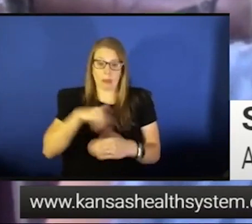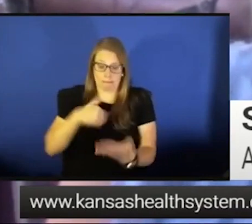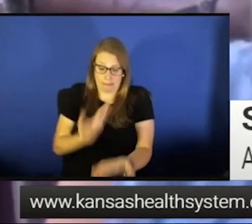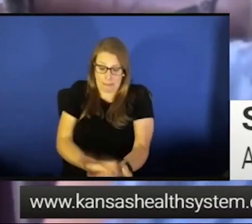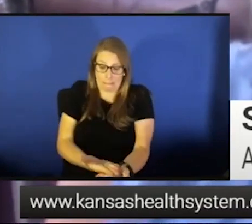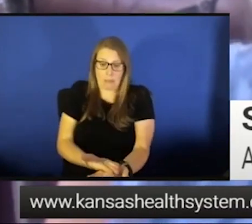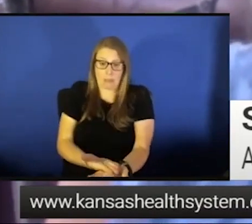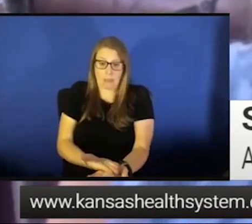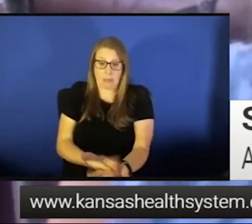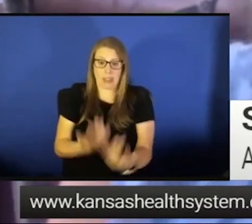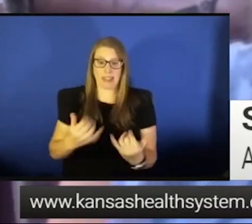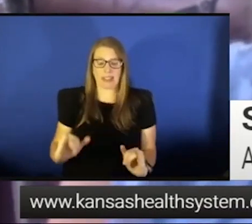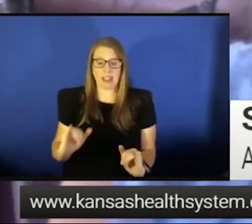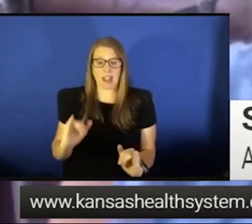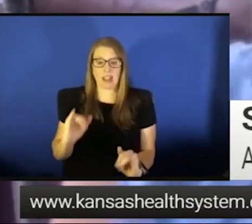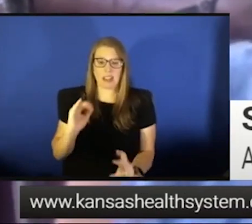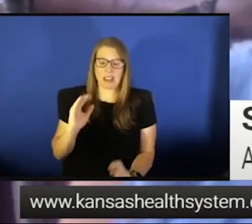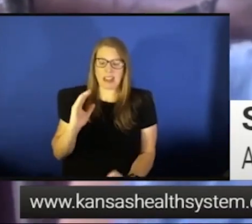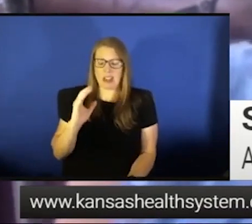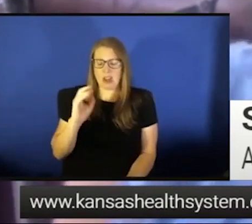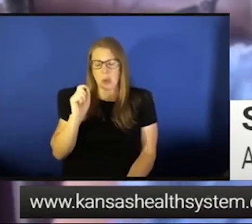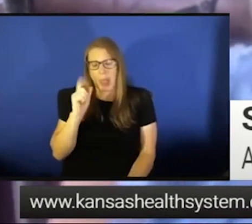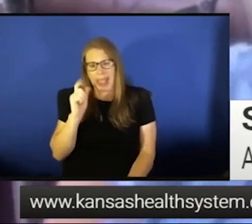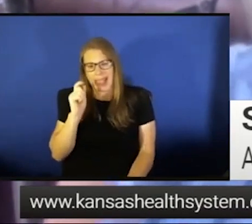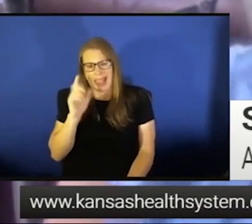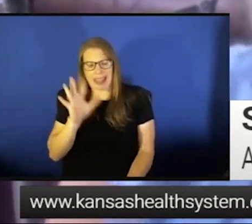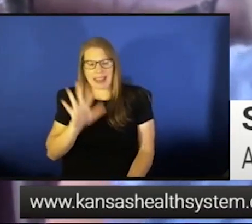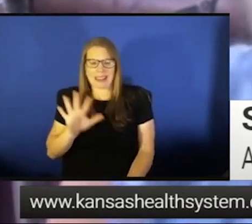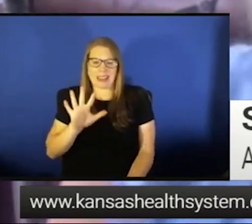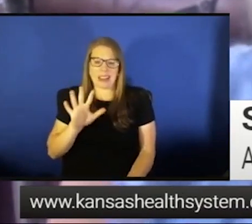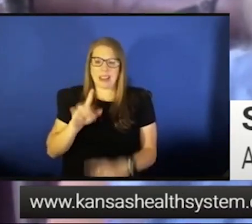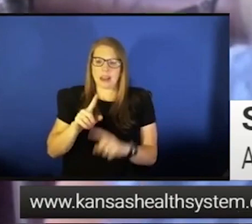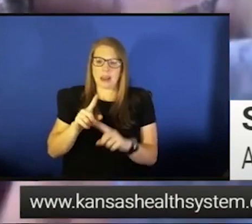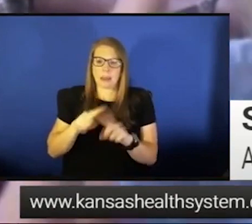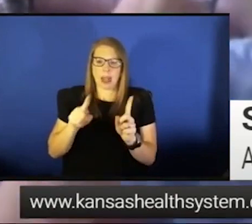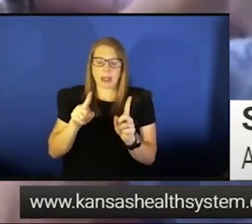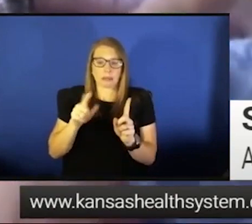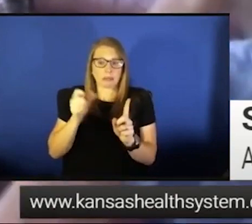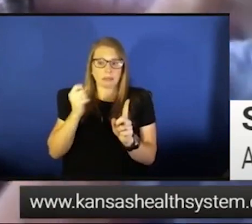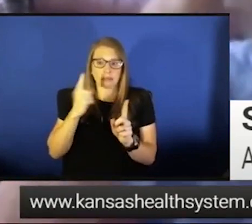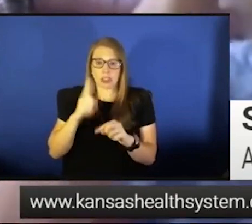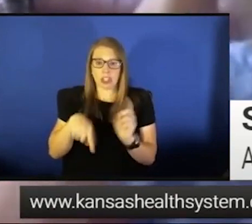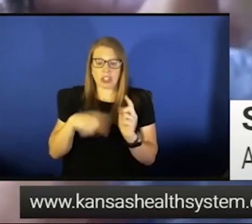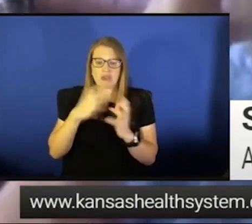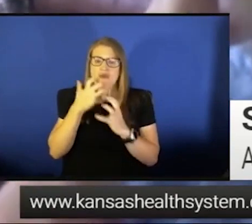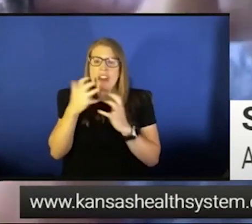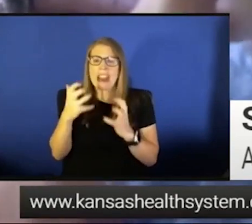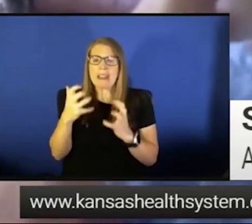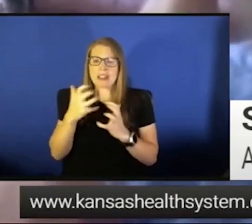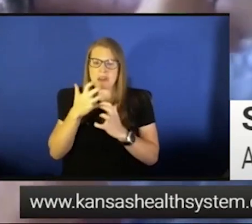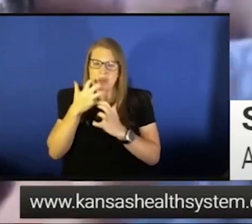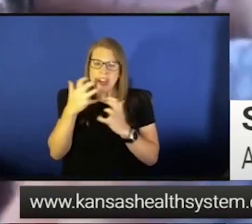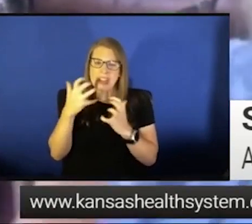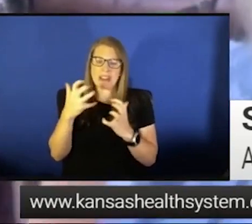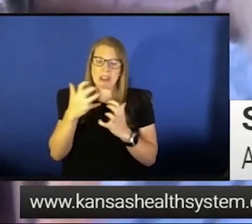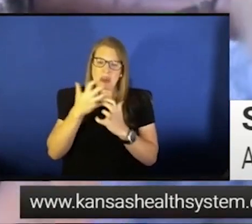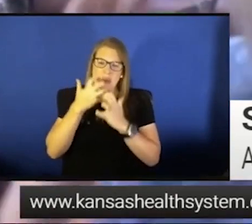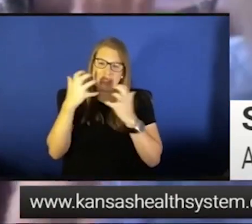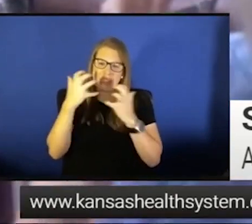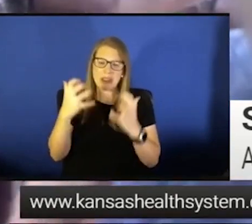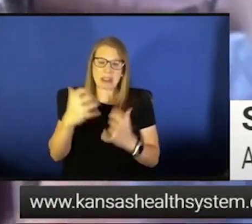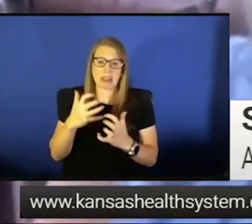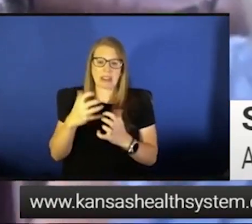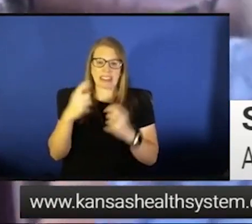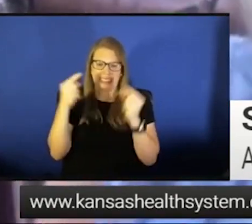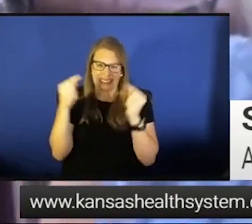was still awake, but she was not coherent. She was just screaming, and